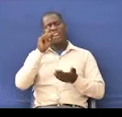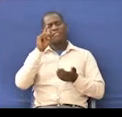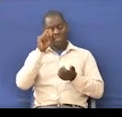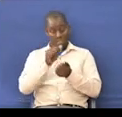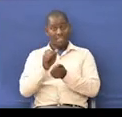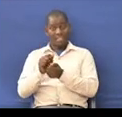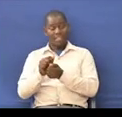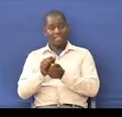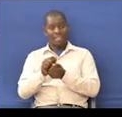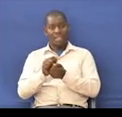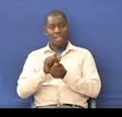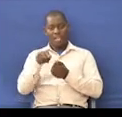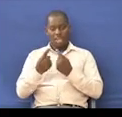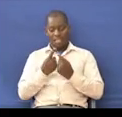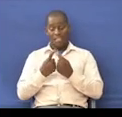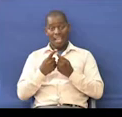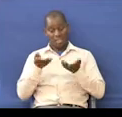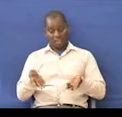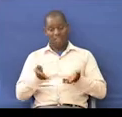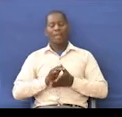aspect for which we are going to discuss.